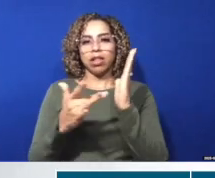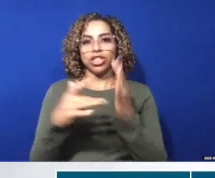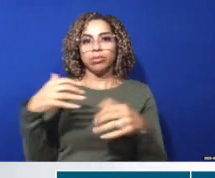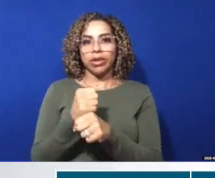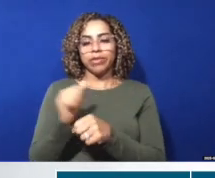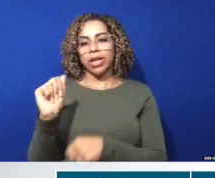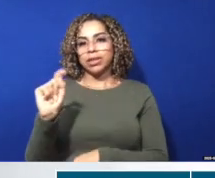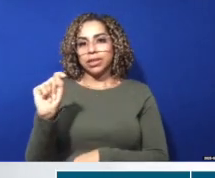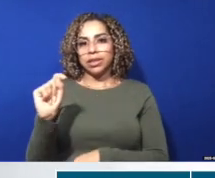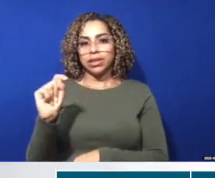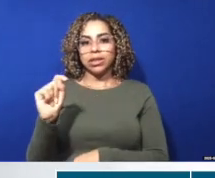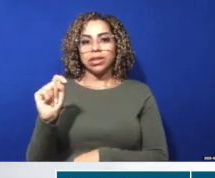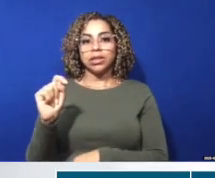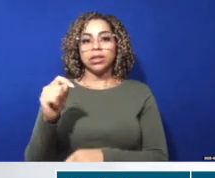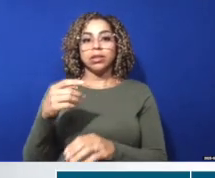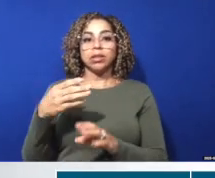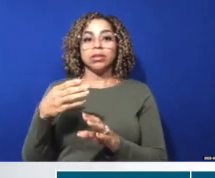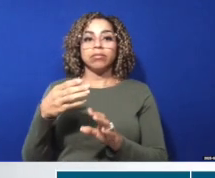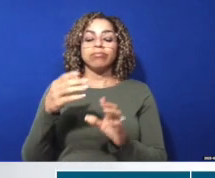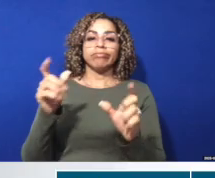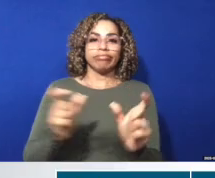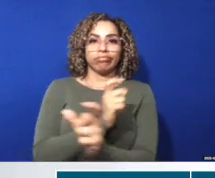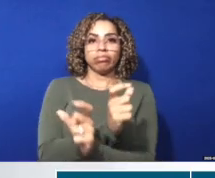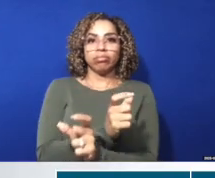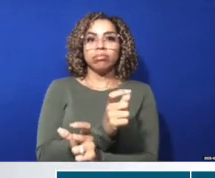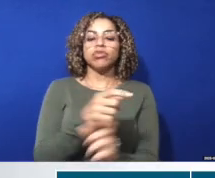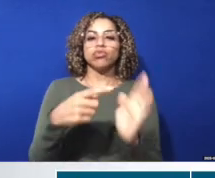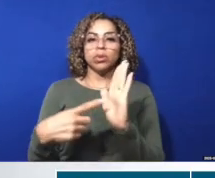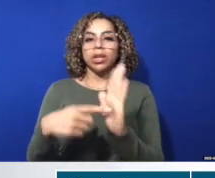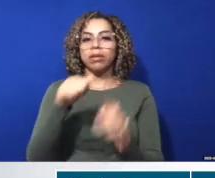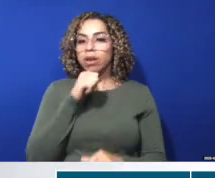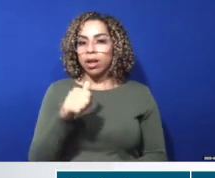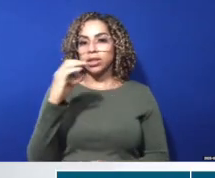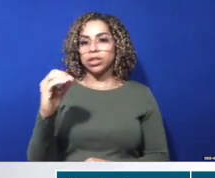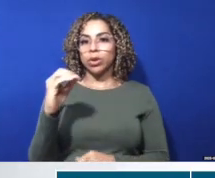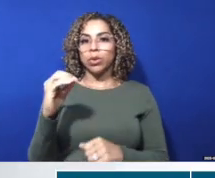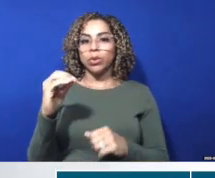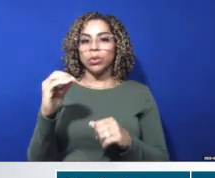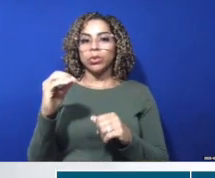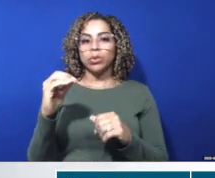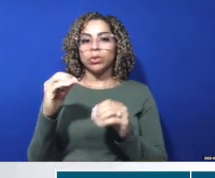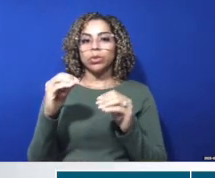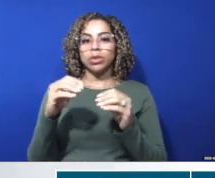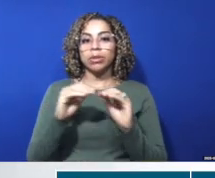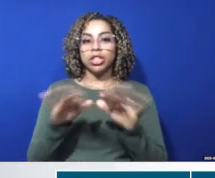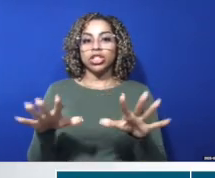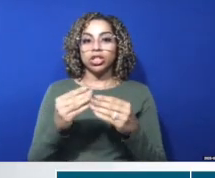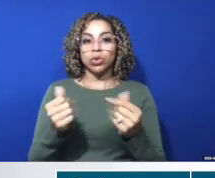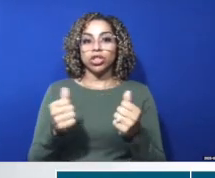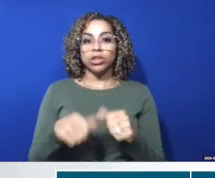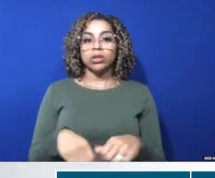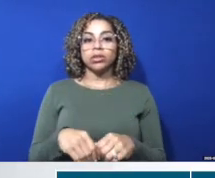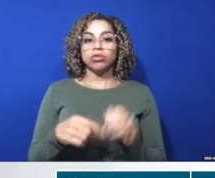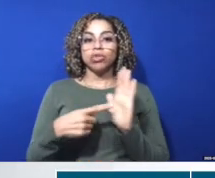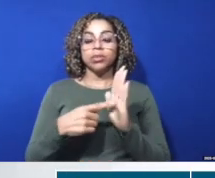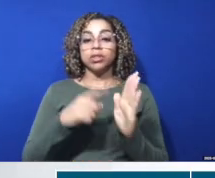most challenging applications to represent non-zero emission solutions. AT represents true stepping stones to zero